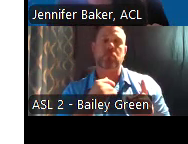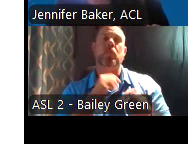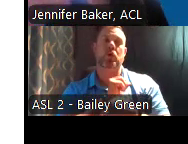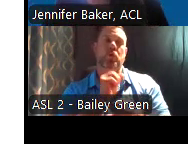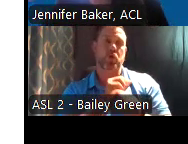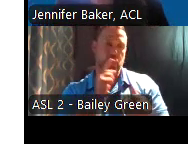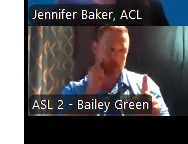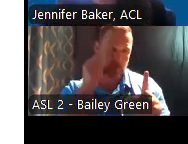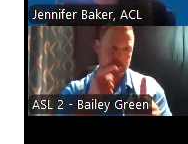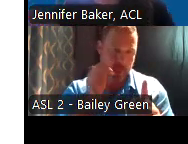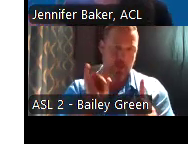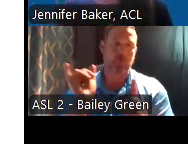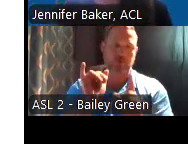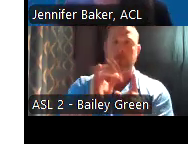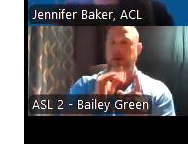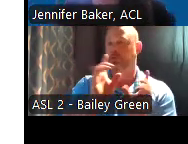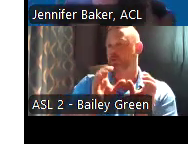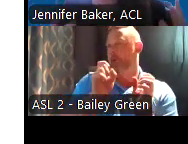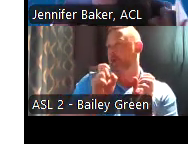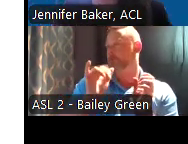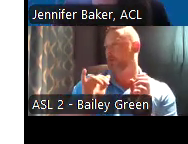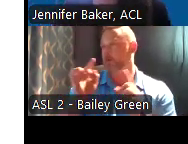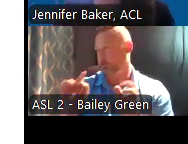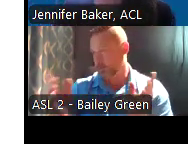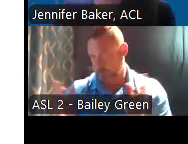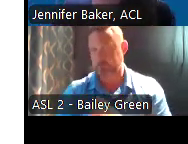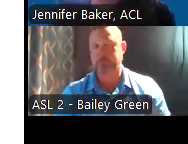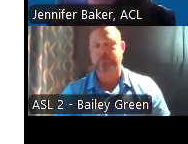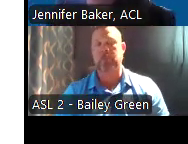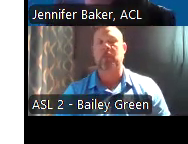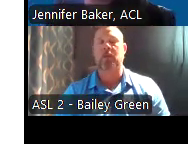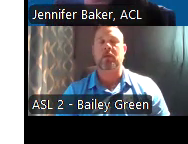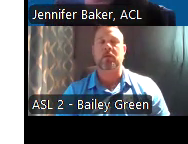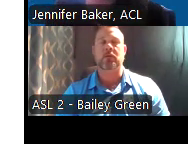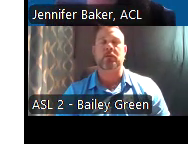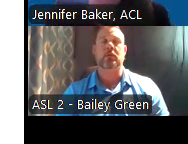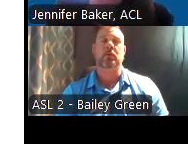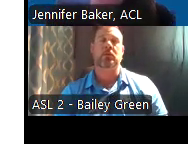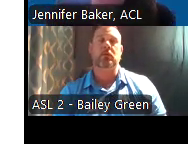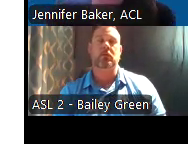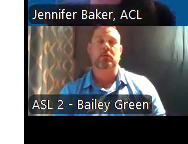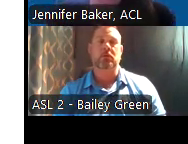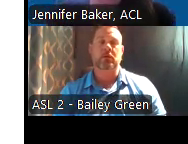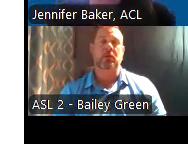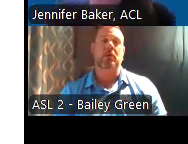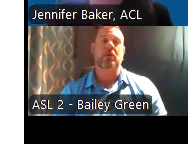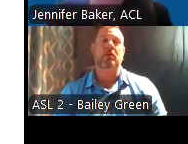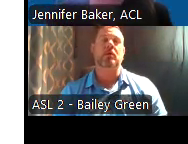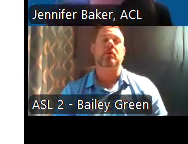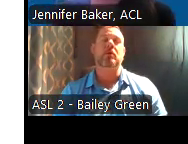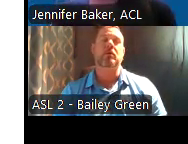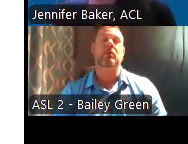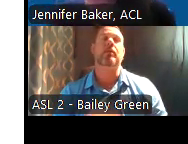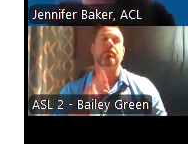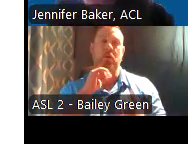towards that here by doing X, Y, or Z. And so that it wasn't too prescriptive, and that the goals, like I